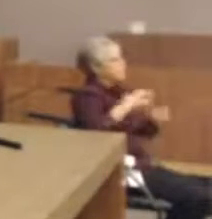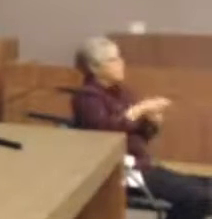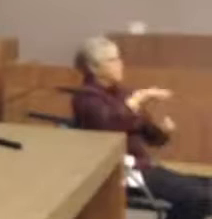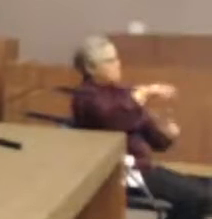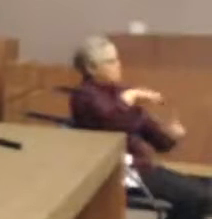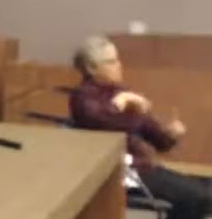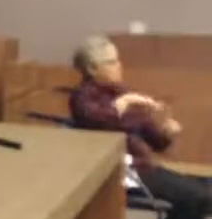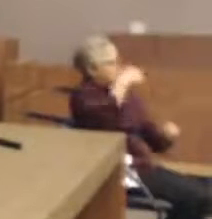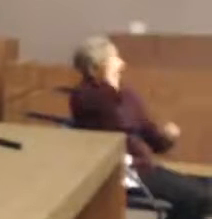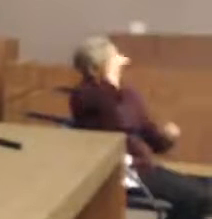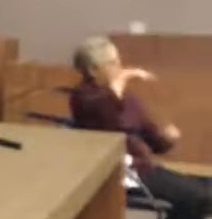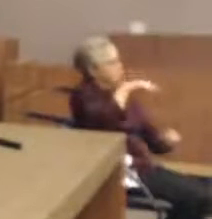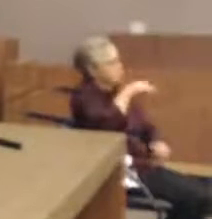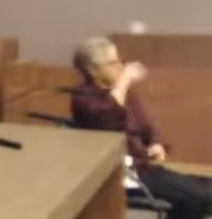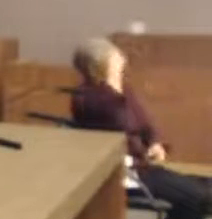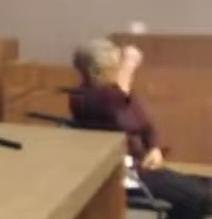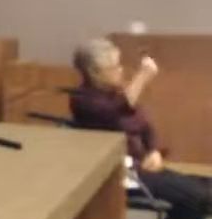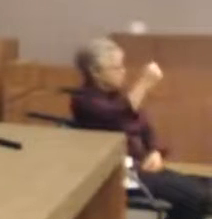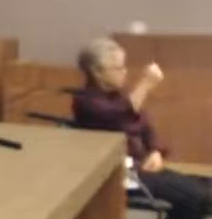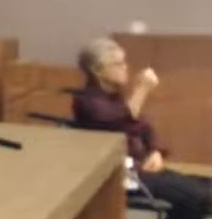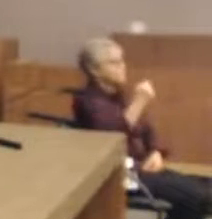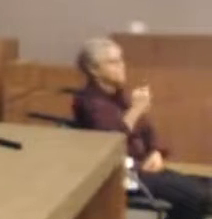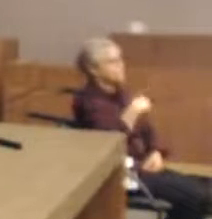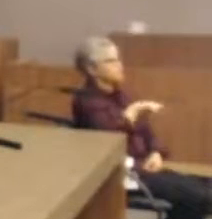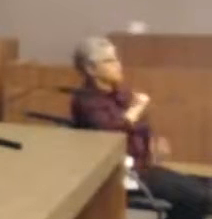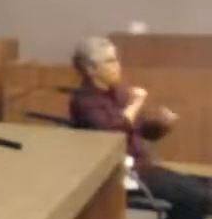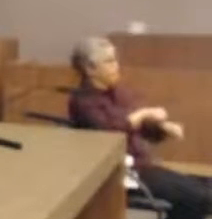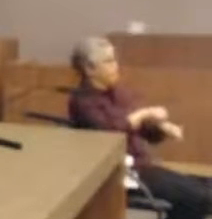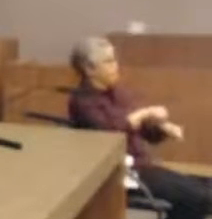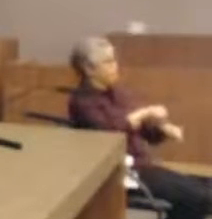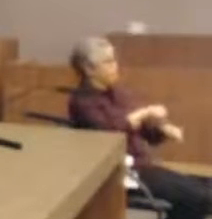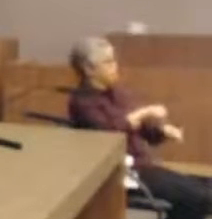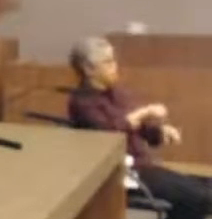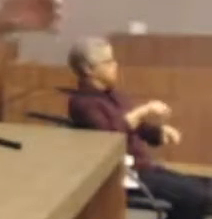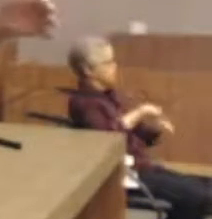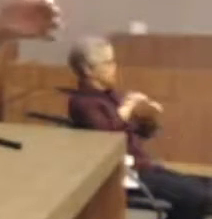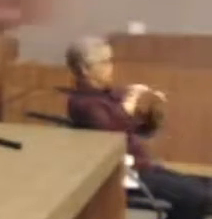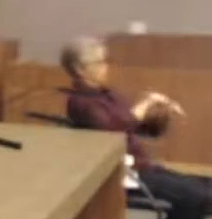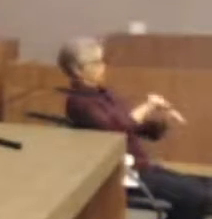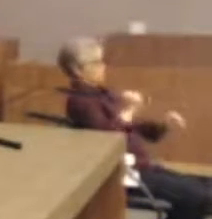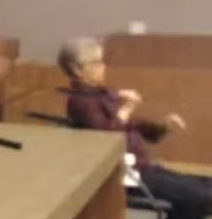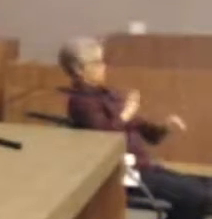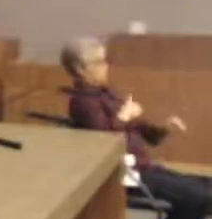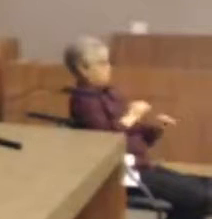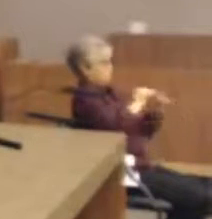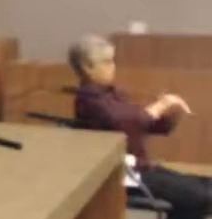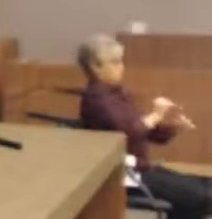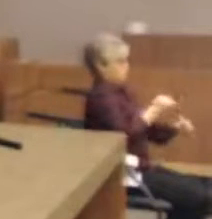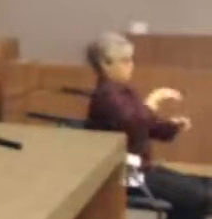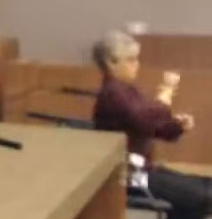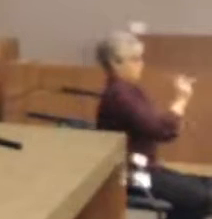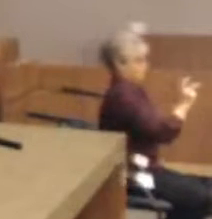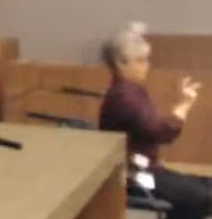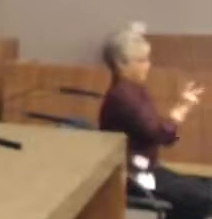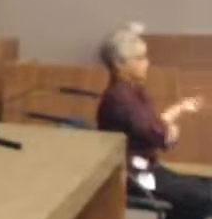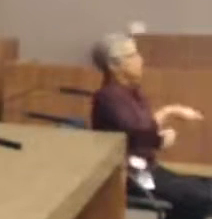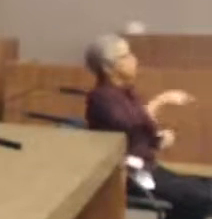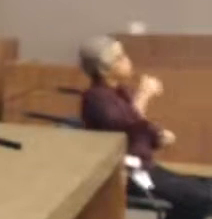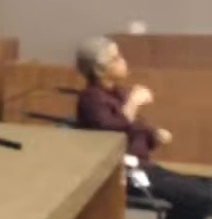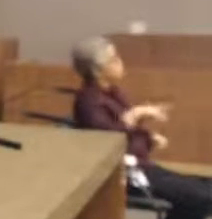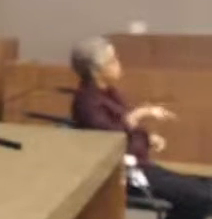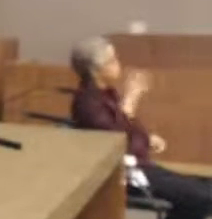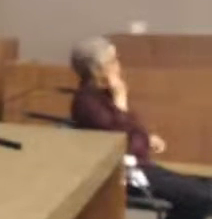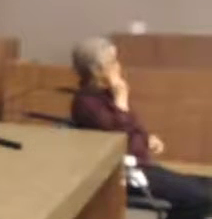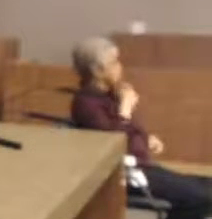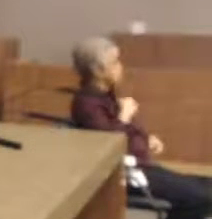ourselves back in context and remember things. Anybody have the experience of you walk into a room and then you forget why you walked into the room? So